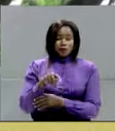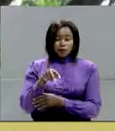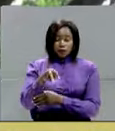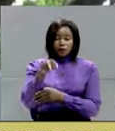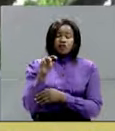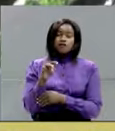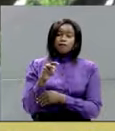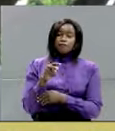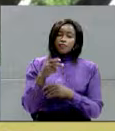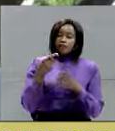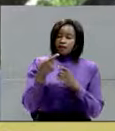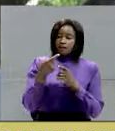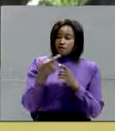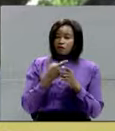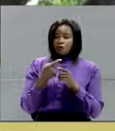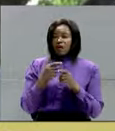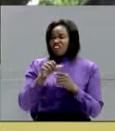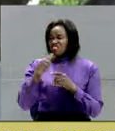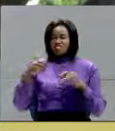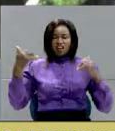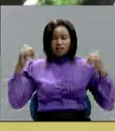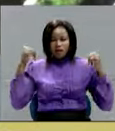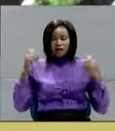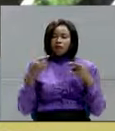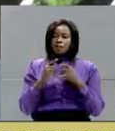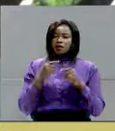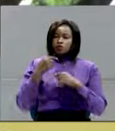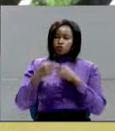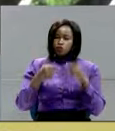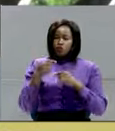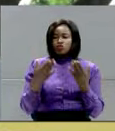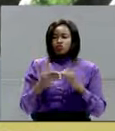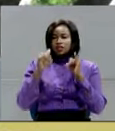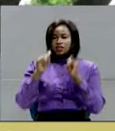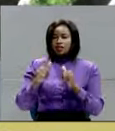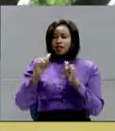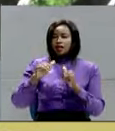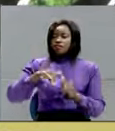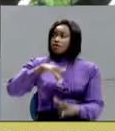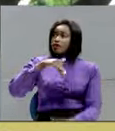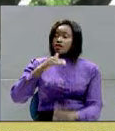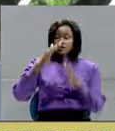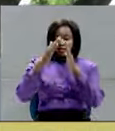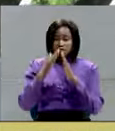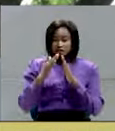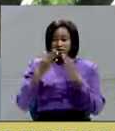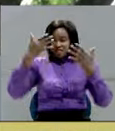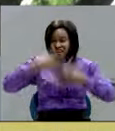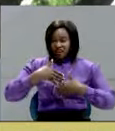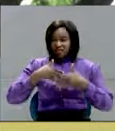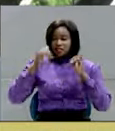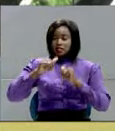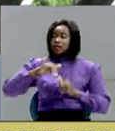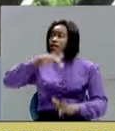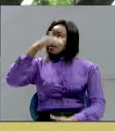out of the mundane noises to spend nights on hills and mountains